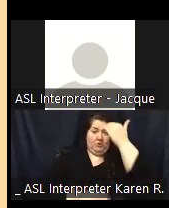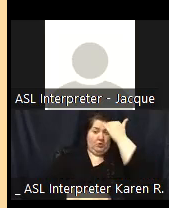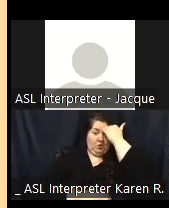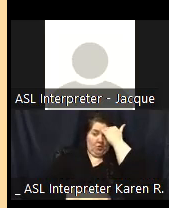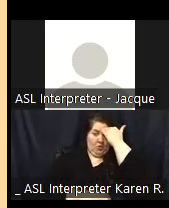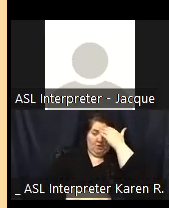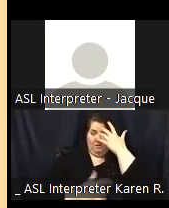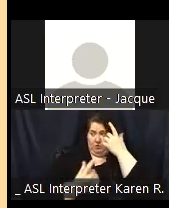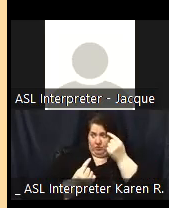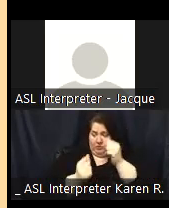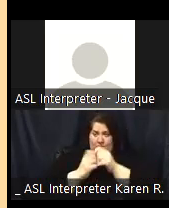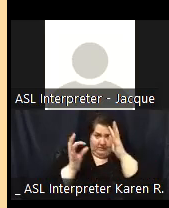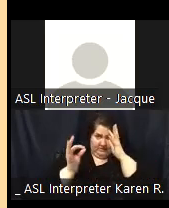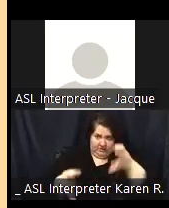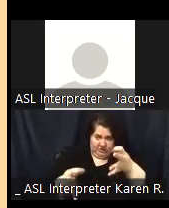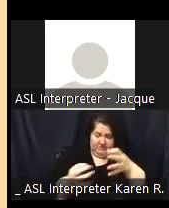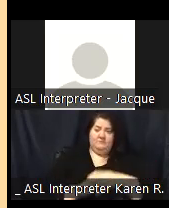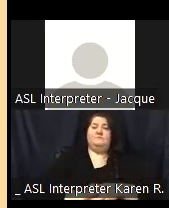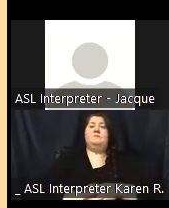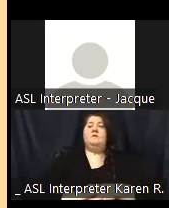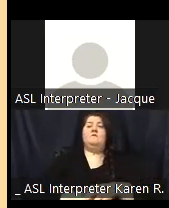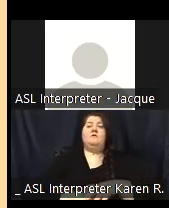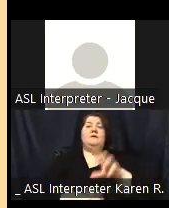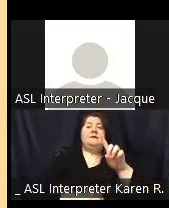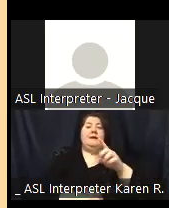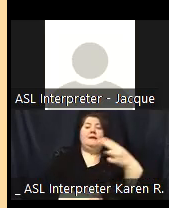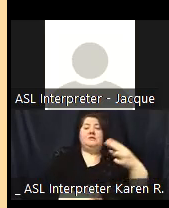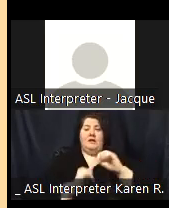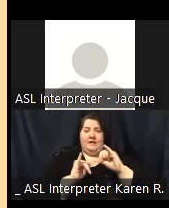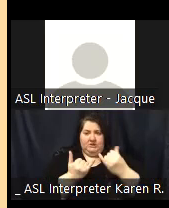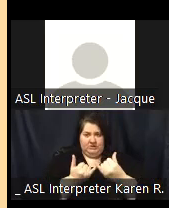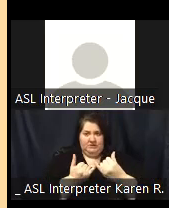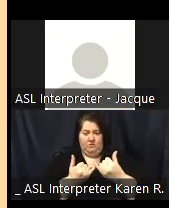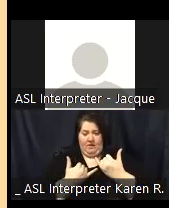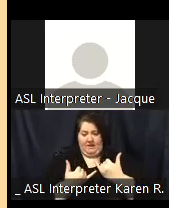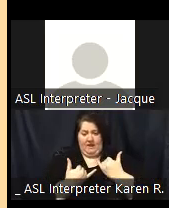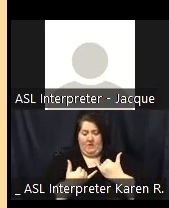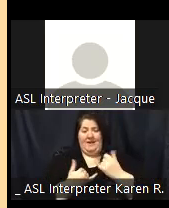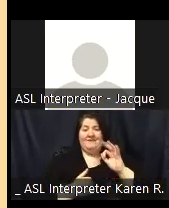decision. And for the DHH agencies at this point in time, if a